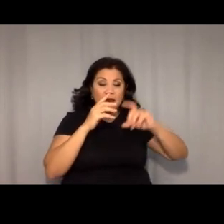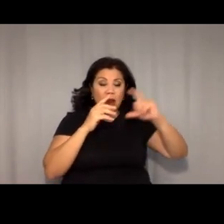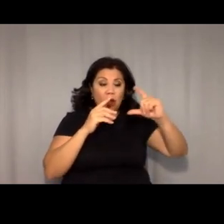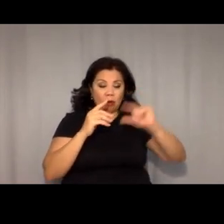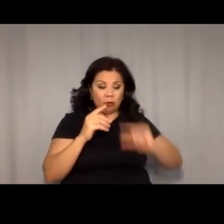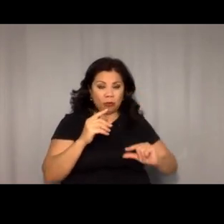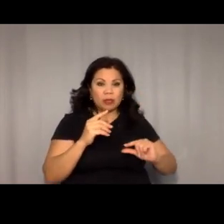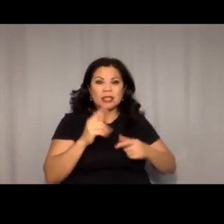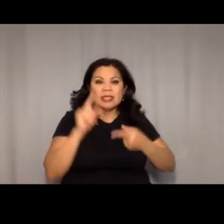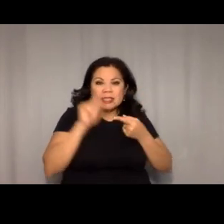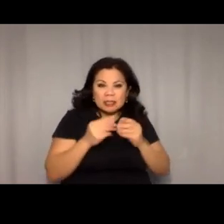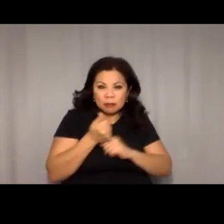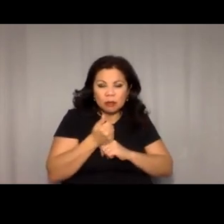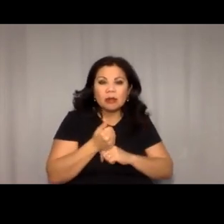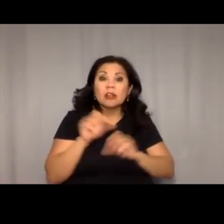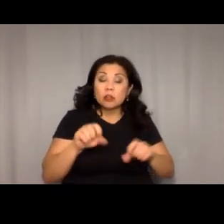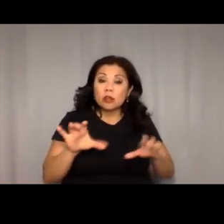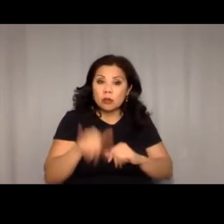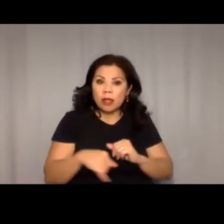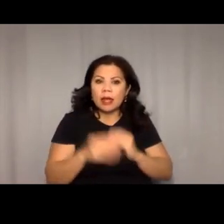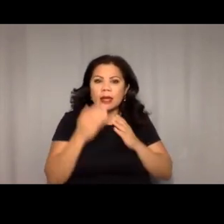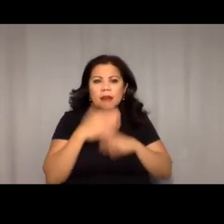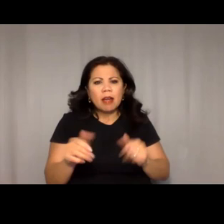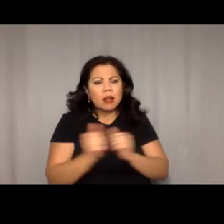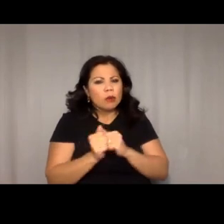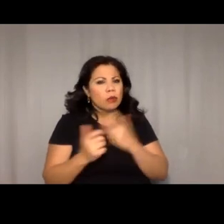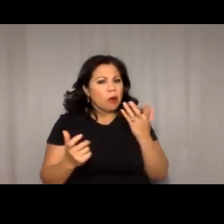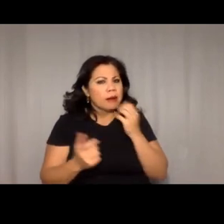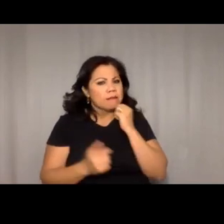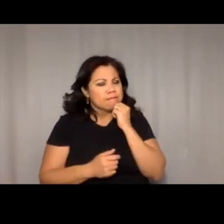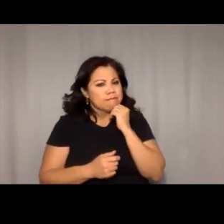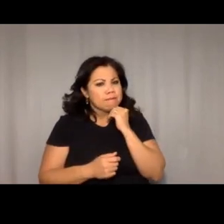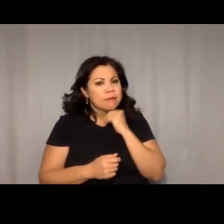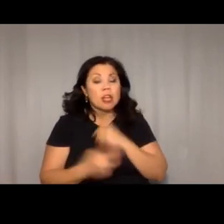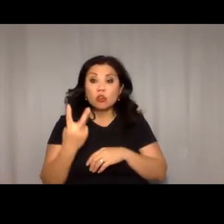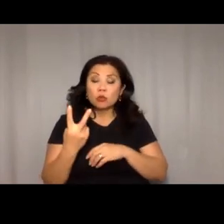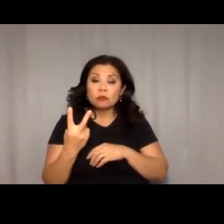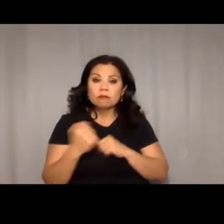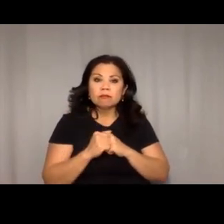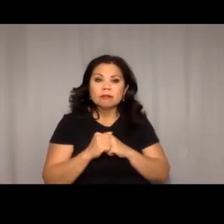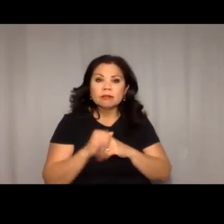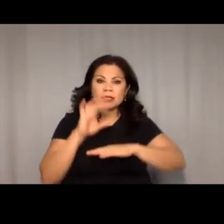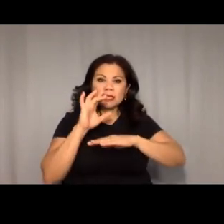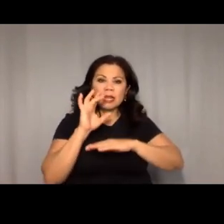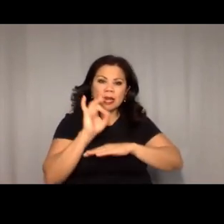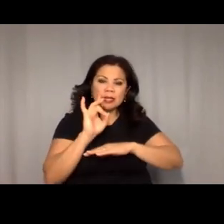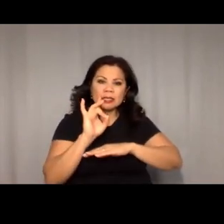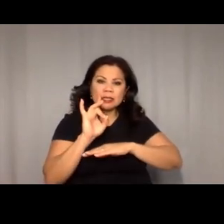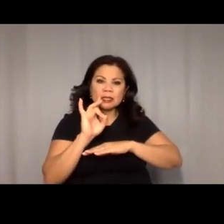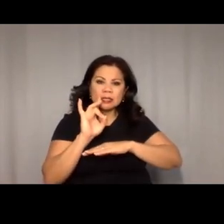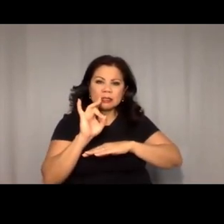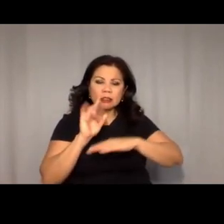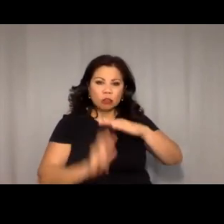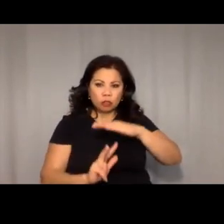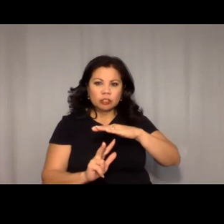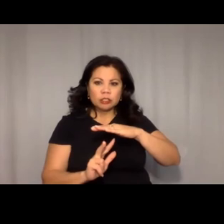Look. Okay, divide by, let's see, what are we going to divide by? 2. That'll be 8